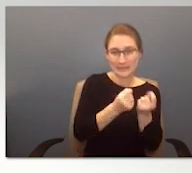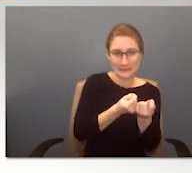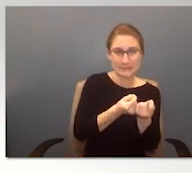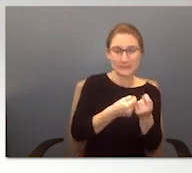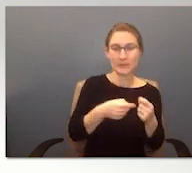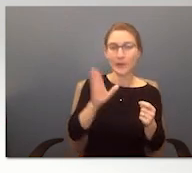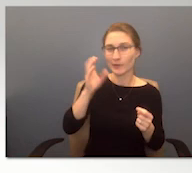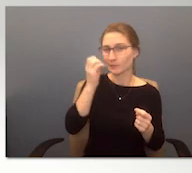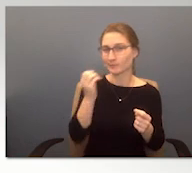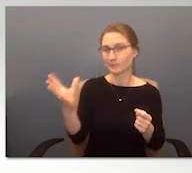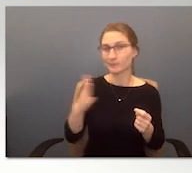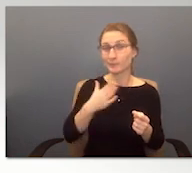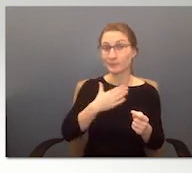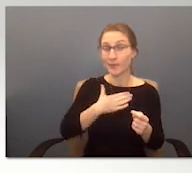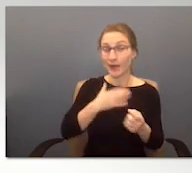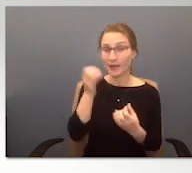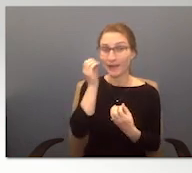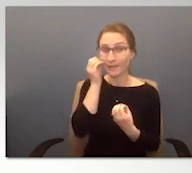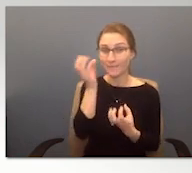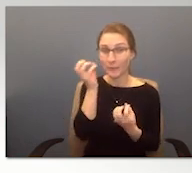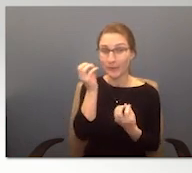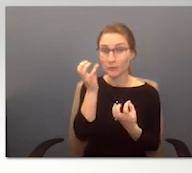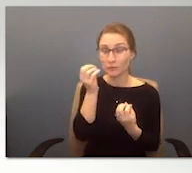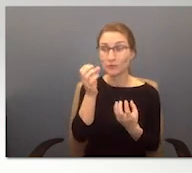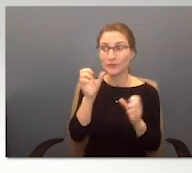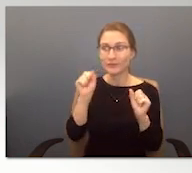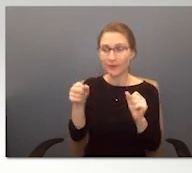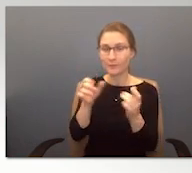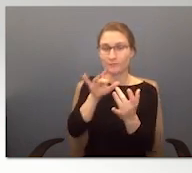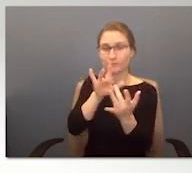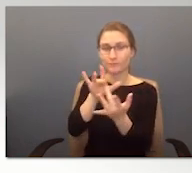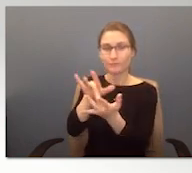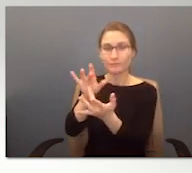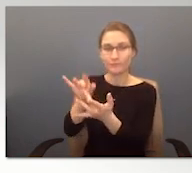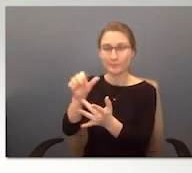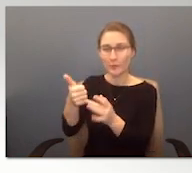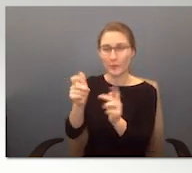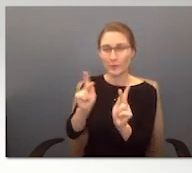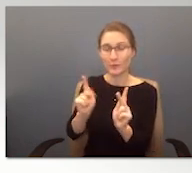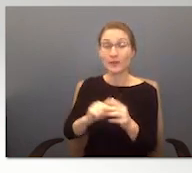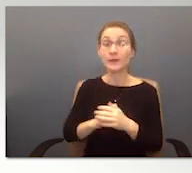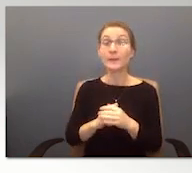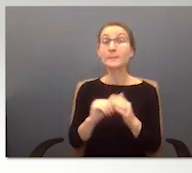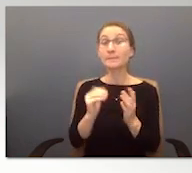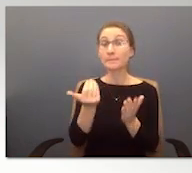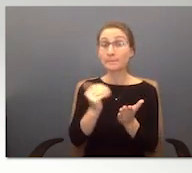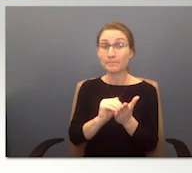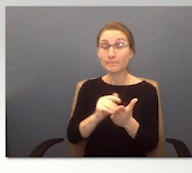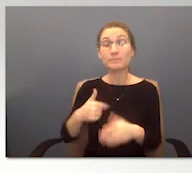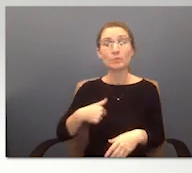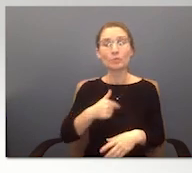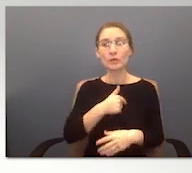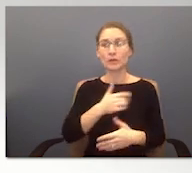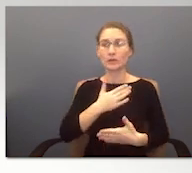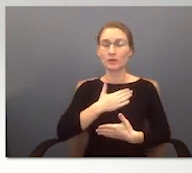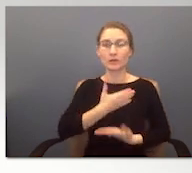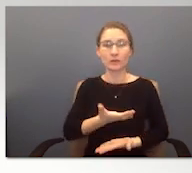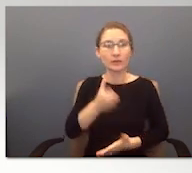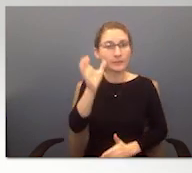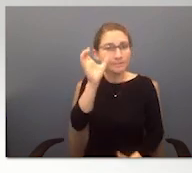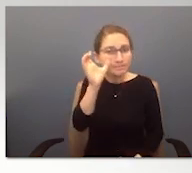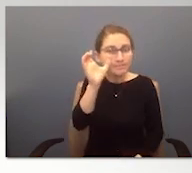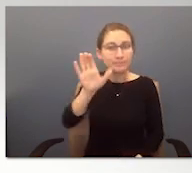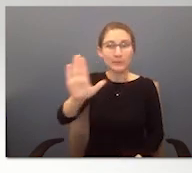so we can get you in touch with the ombudsman. And again, we're interested in hearing